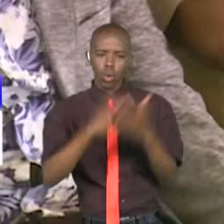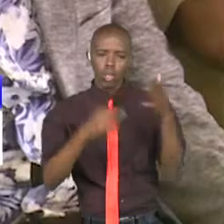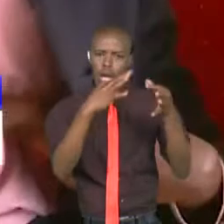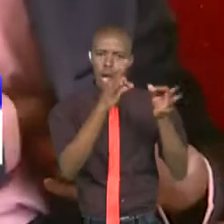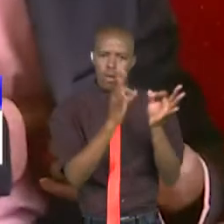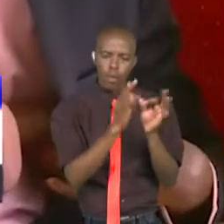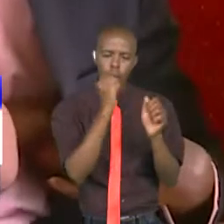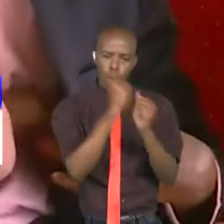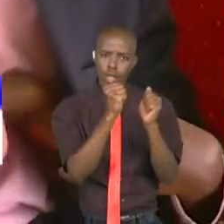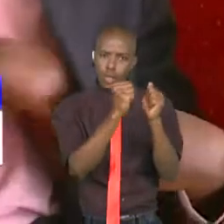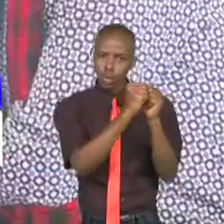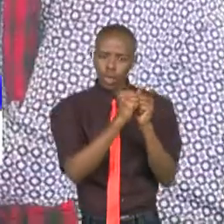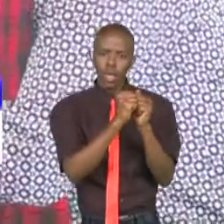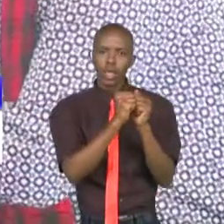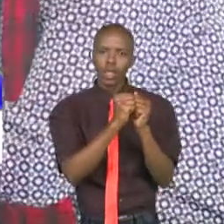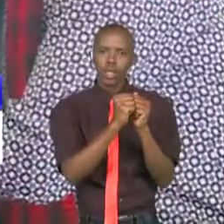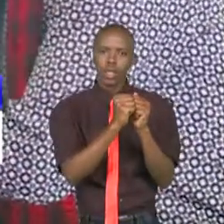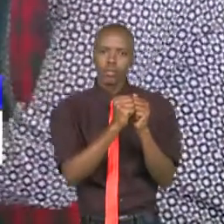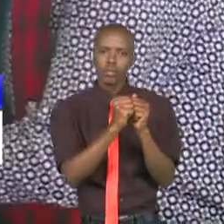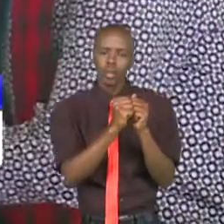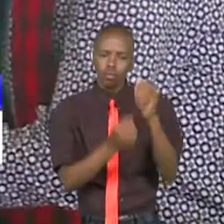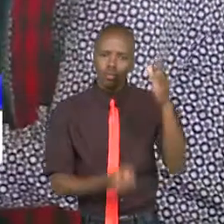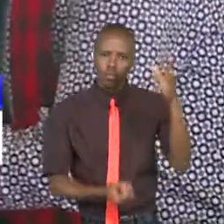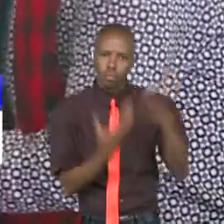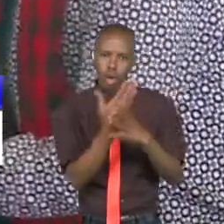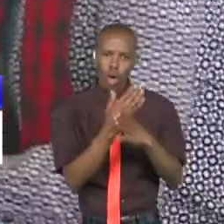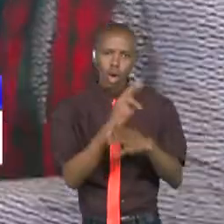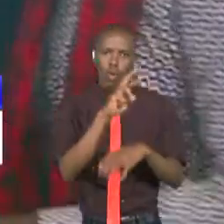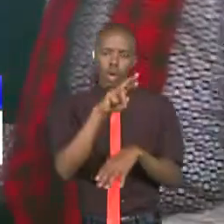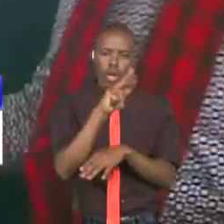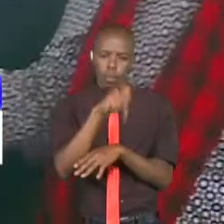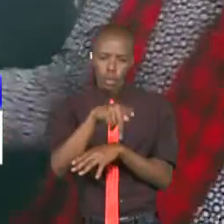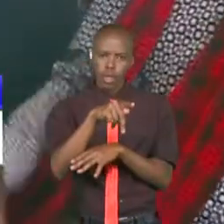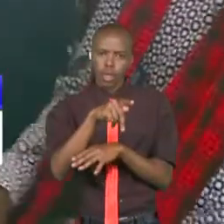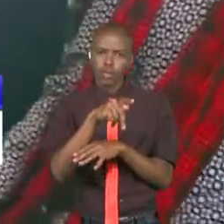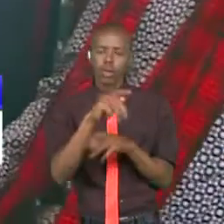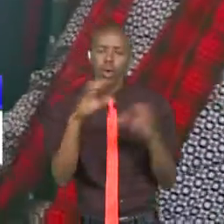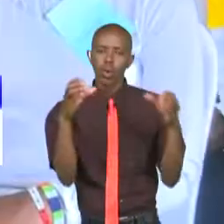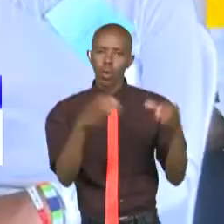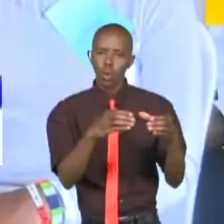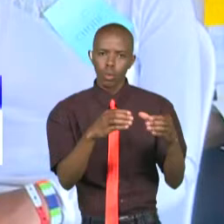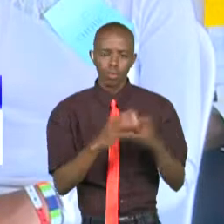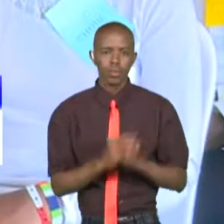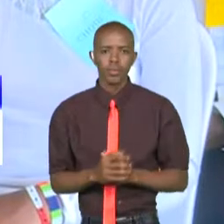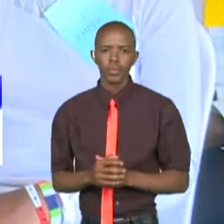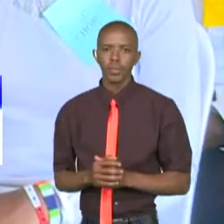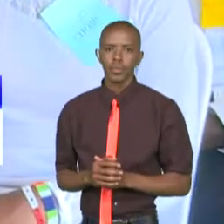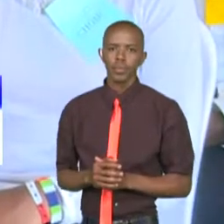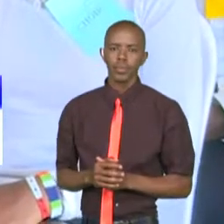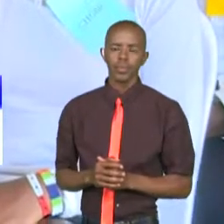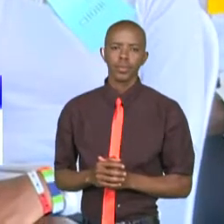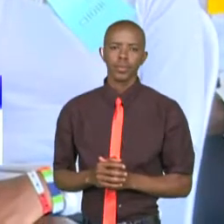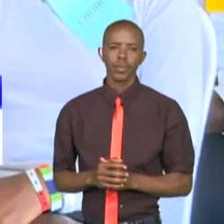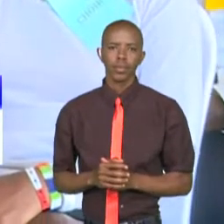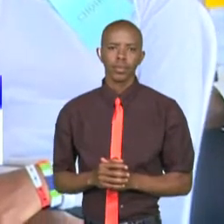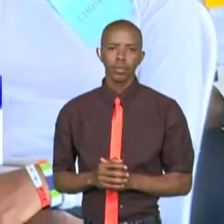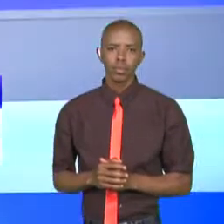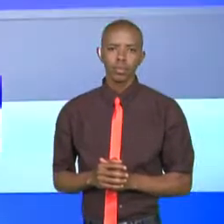been working closely with him since the formation of URP party. Reporting for Switch TV, my name is Joan